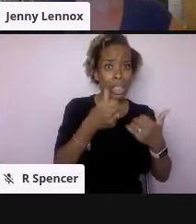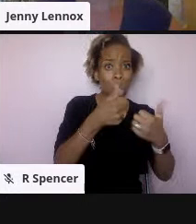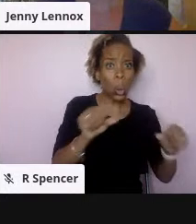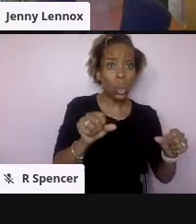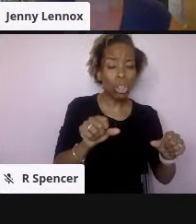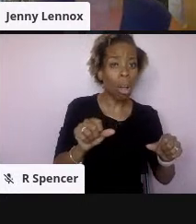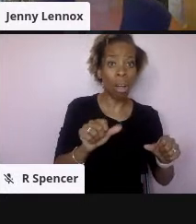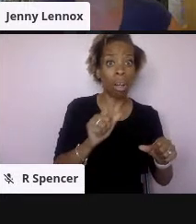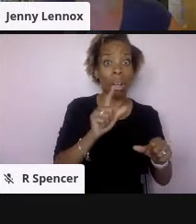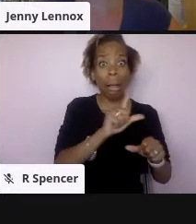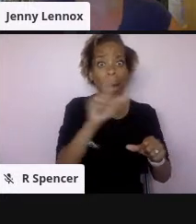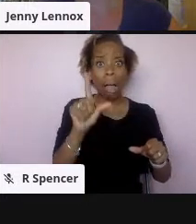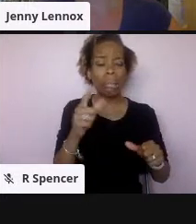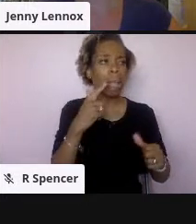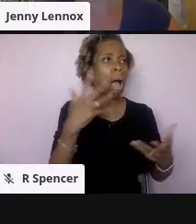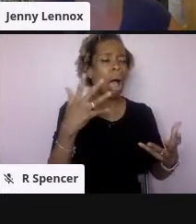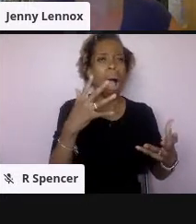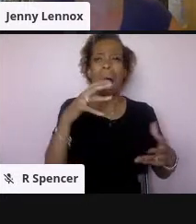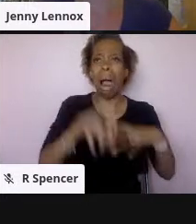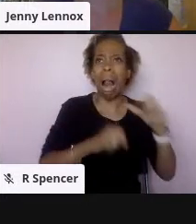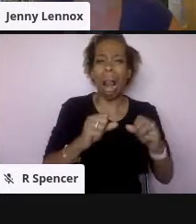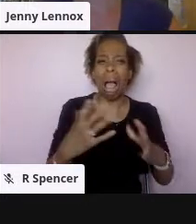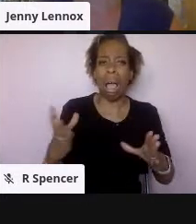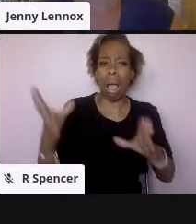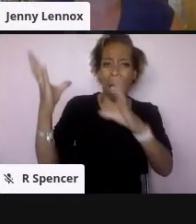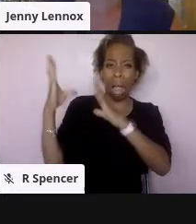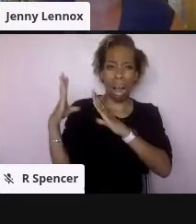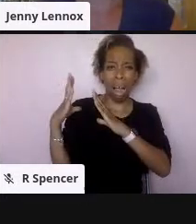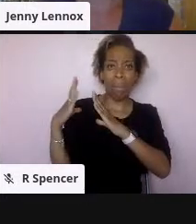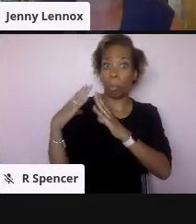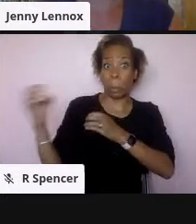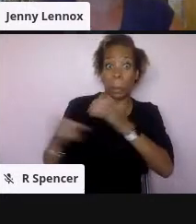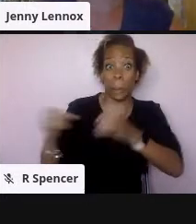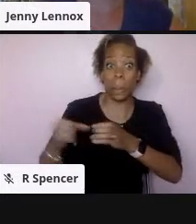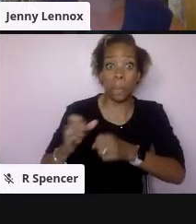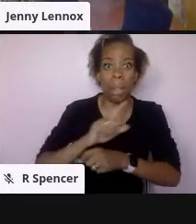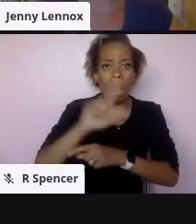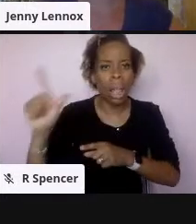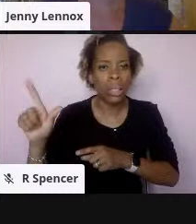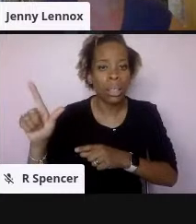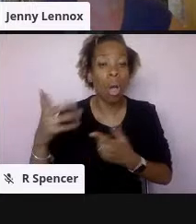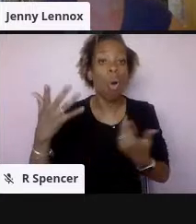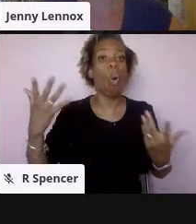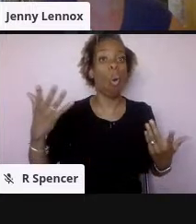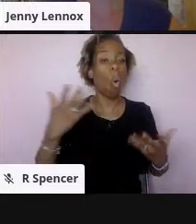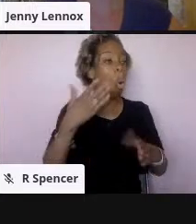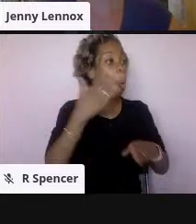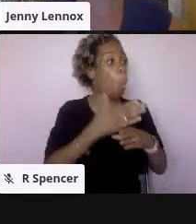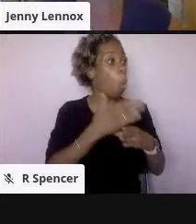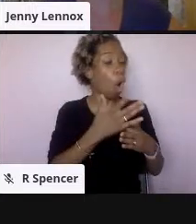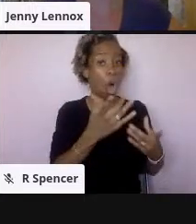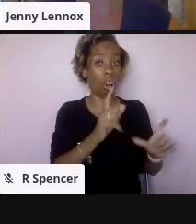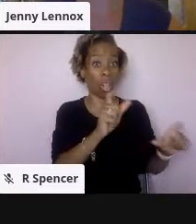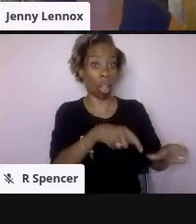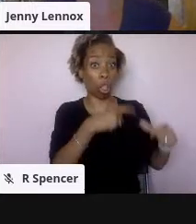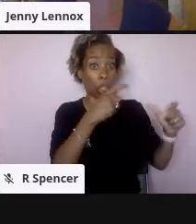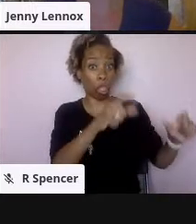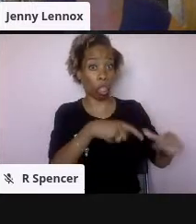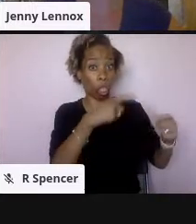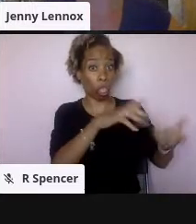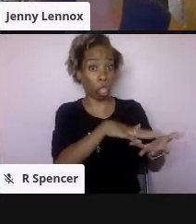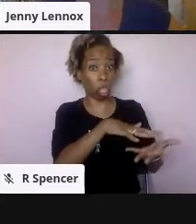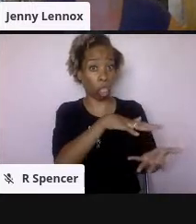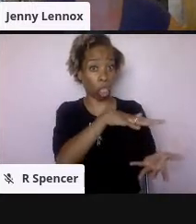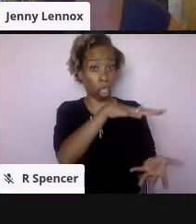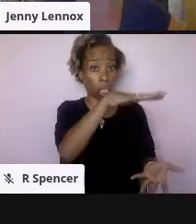people back because they just won't be able to cope with the workloads, or things won't get done. And we have to be asking, it's not just the saving, but what are